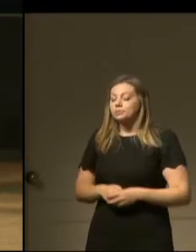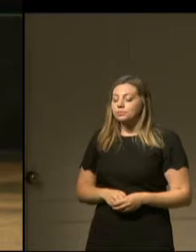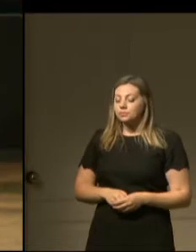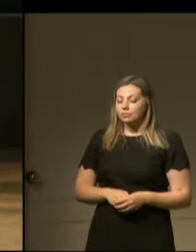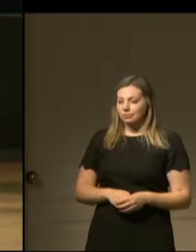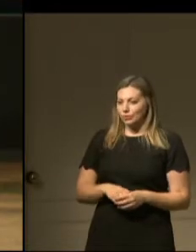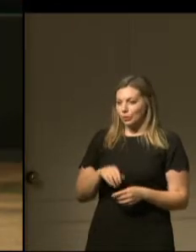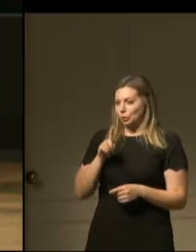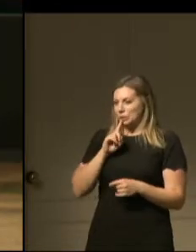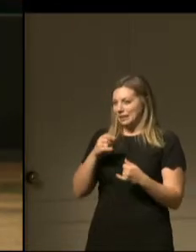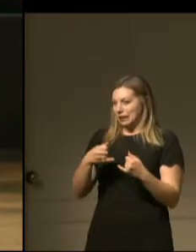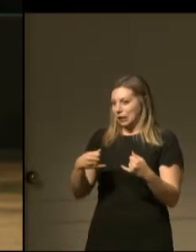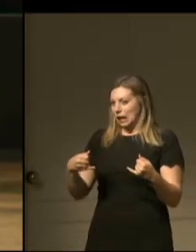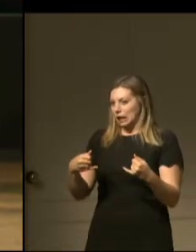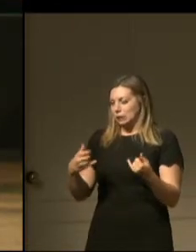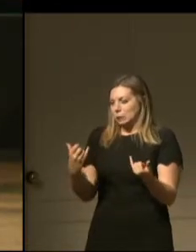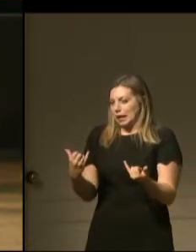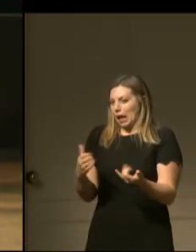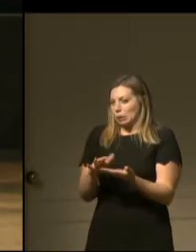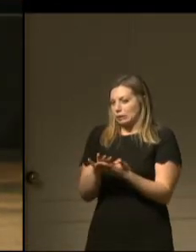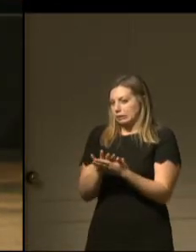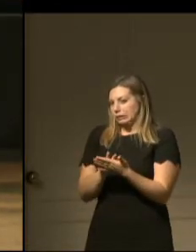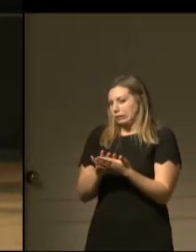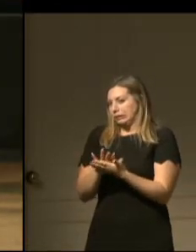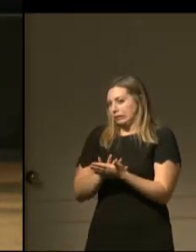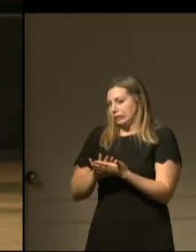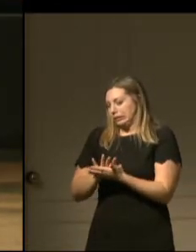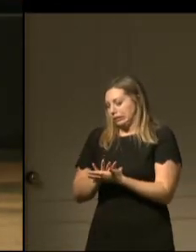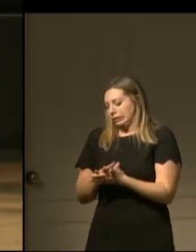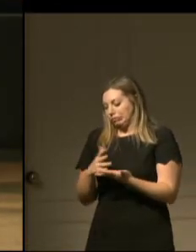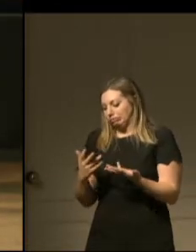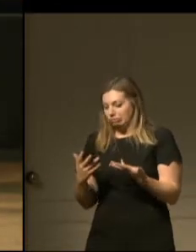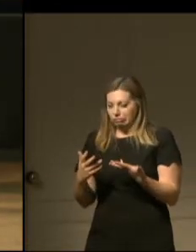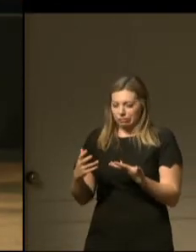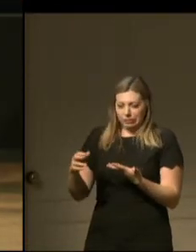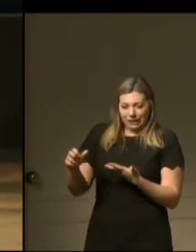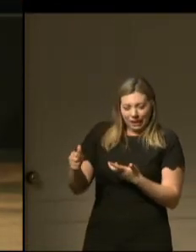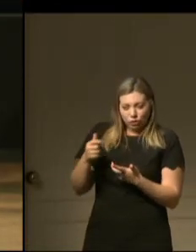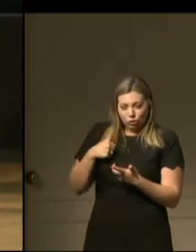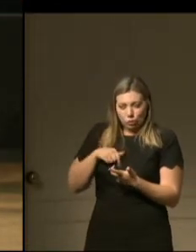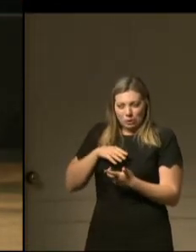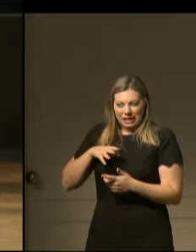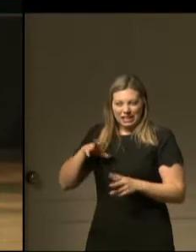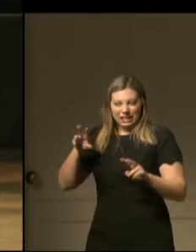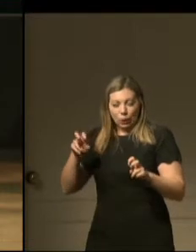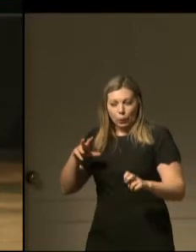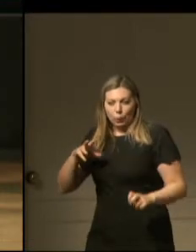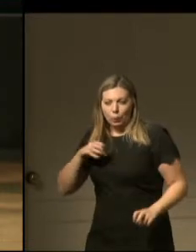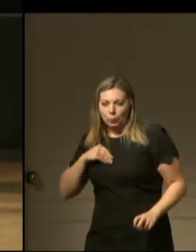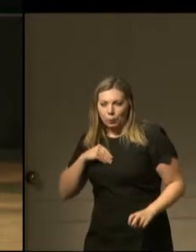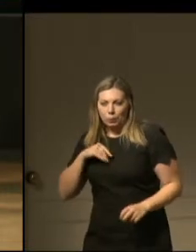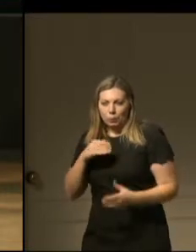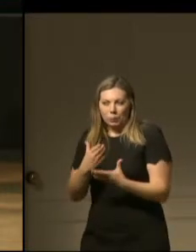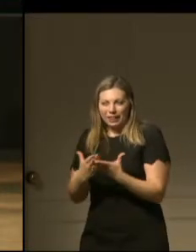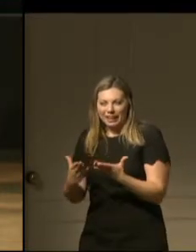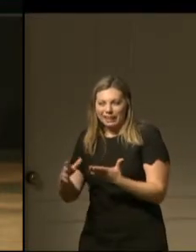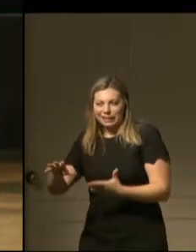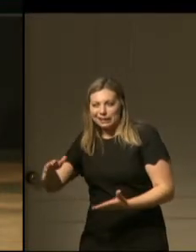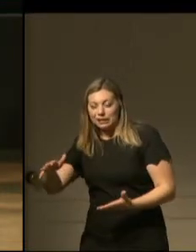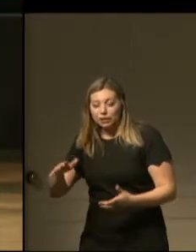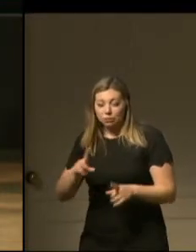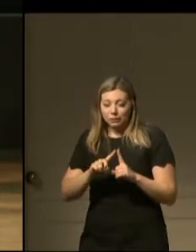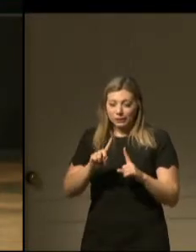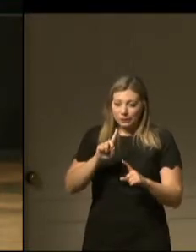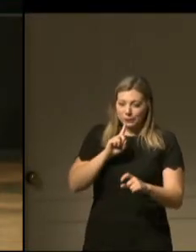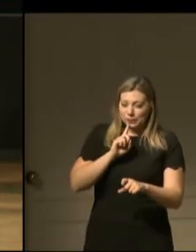Super blurry lines right now in terms of, you know, like, yes, we own the artifacts, kind of, but do